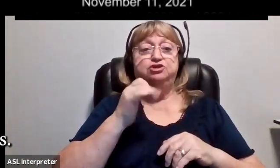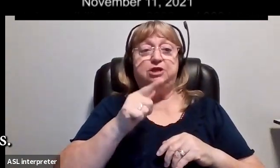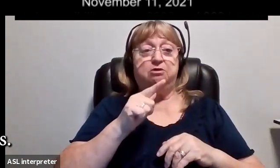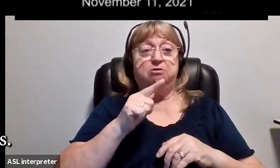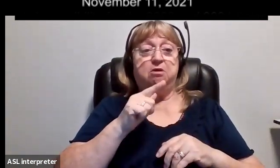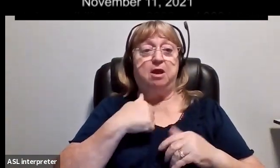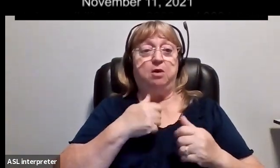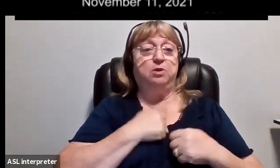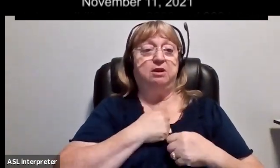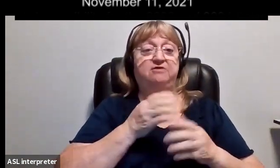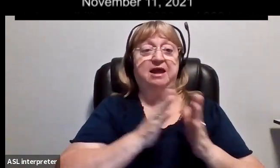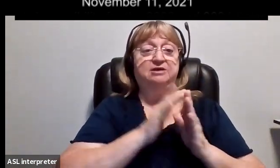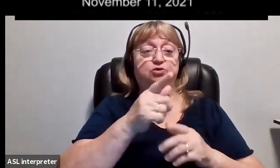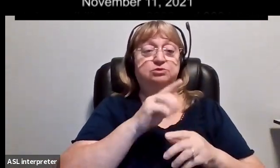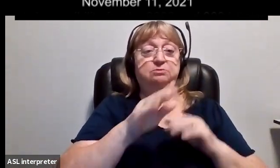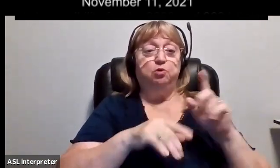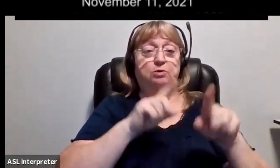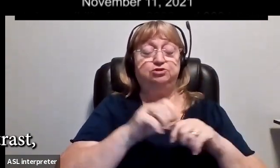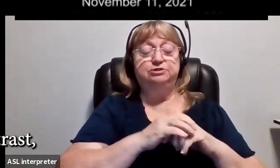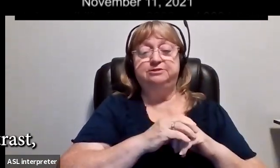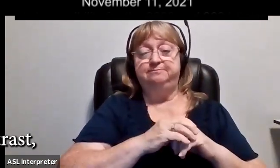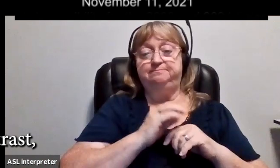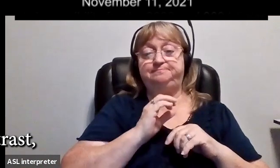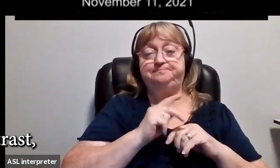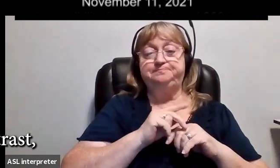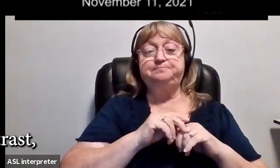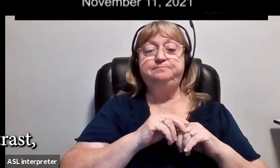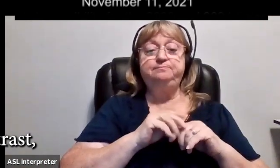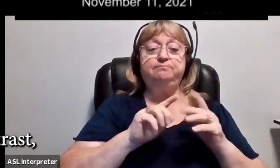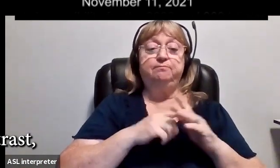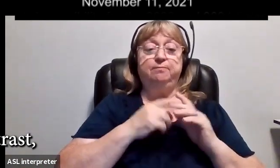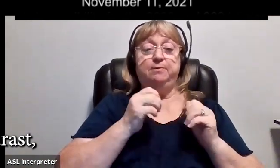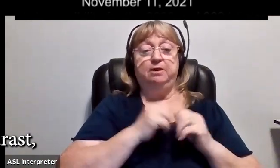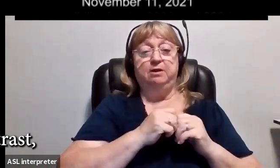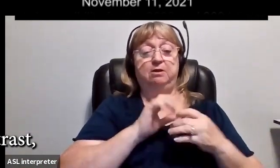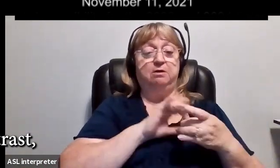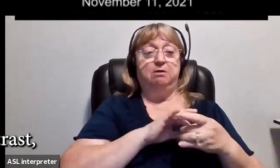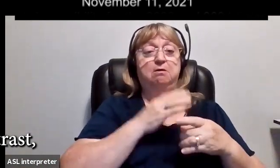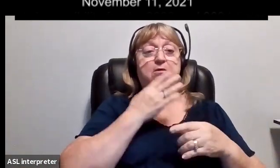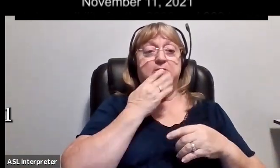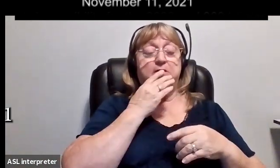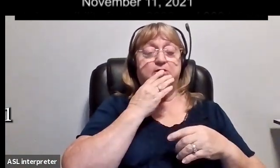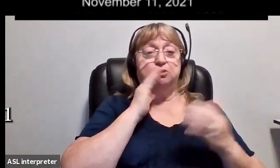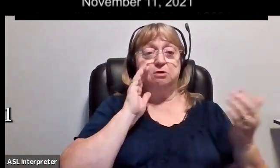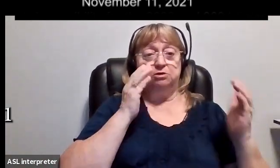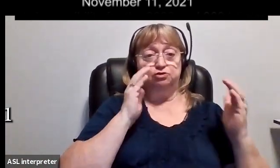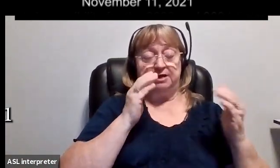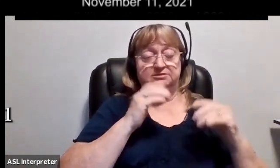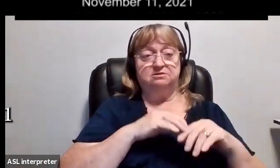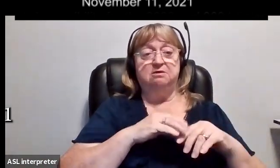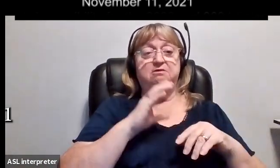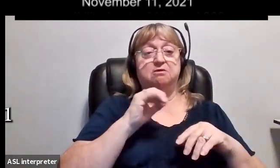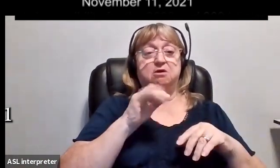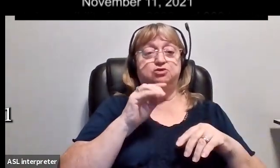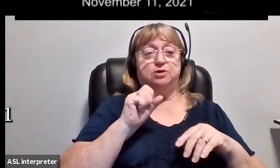ask you some questions. All right. Beginning with regarding color contrast. Should the contrast ratio